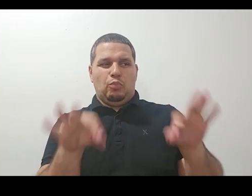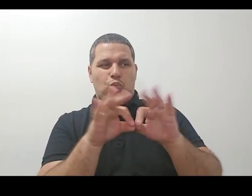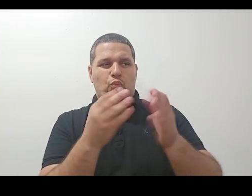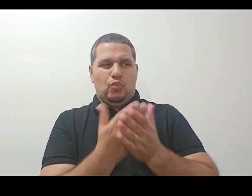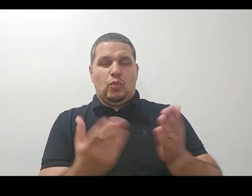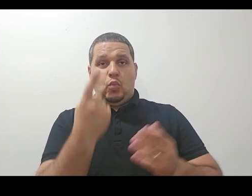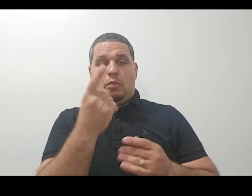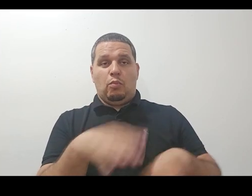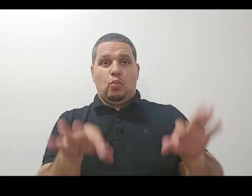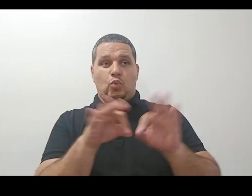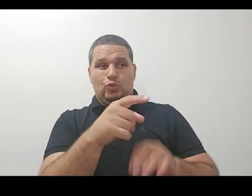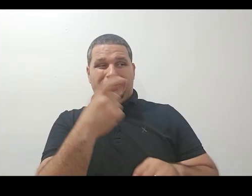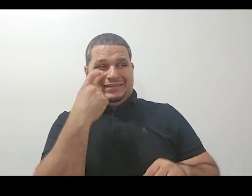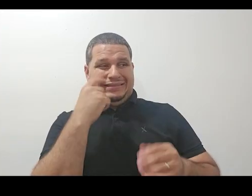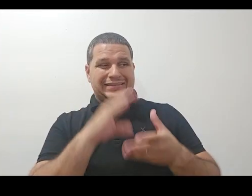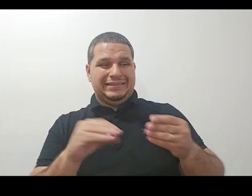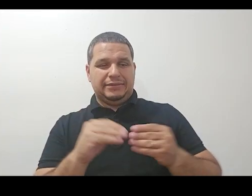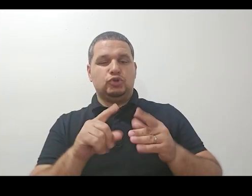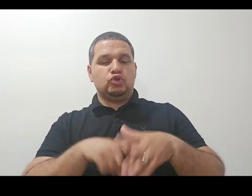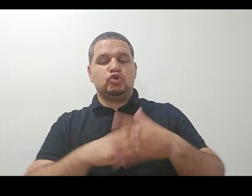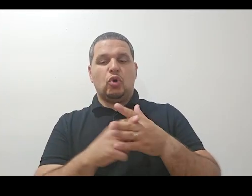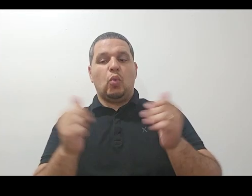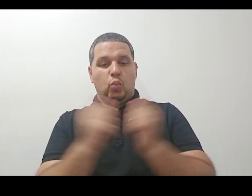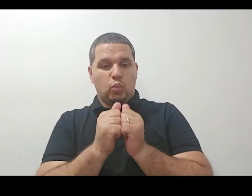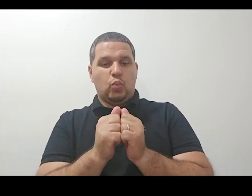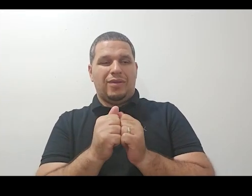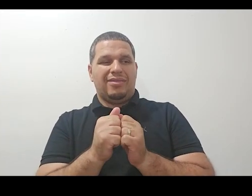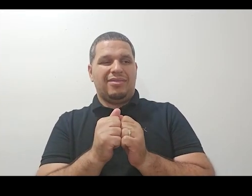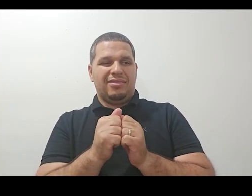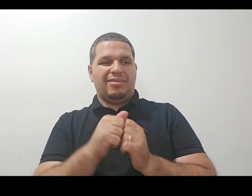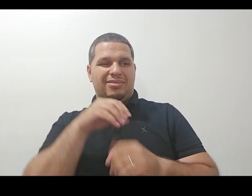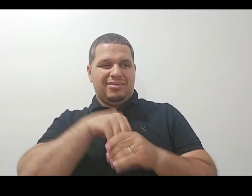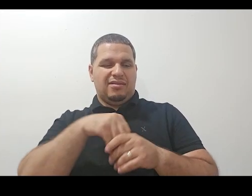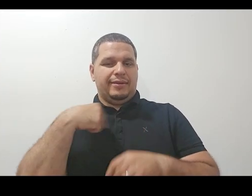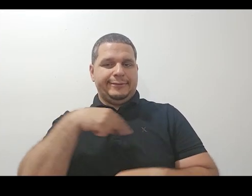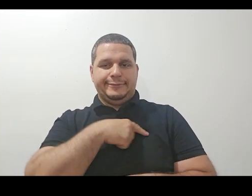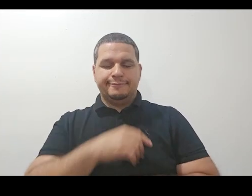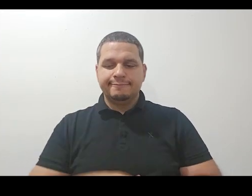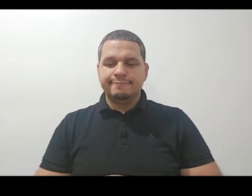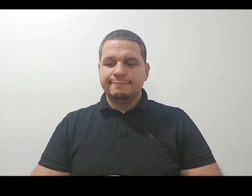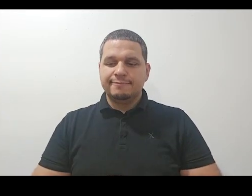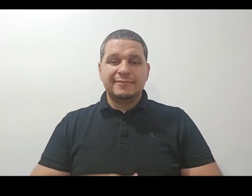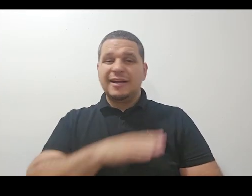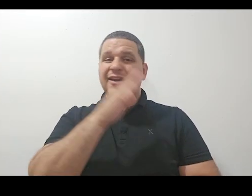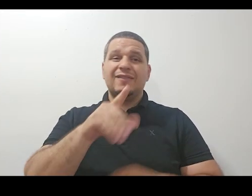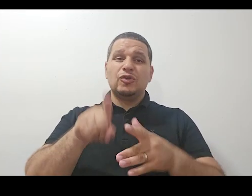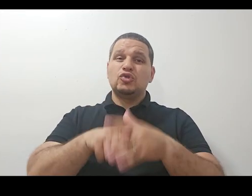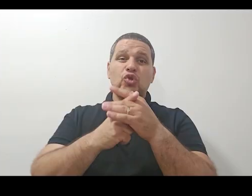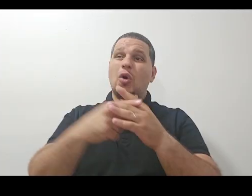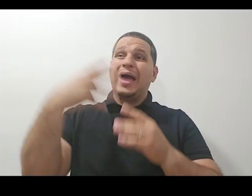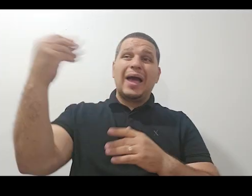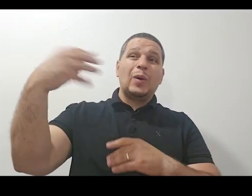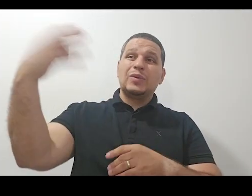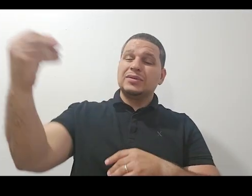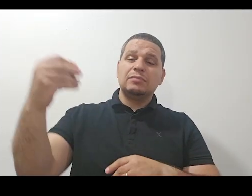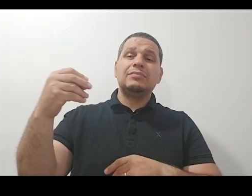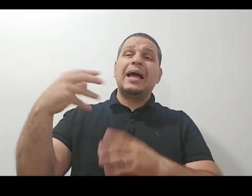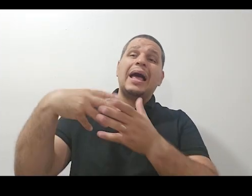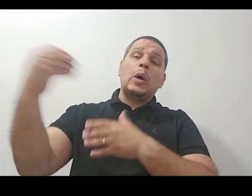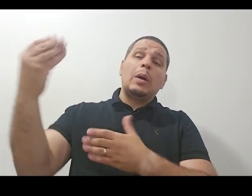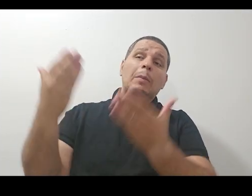many important things, but the one important thing that you said is that it starts within it. It never starts on the